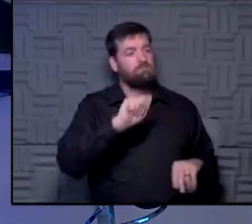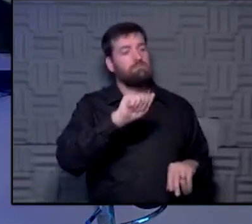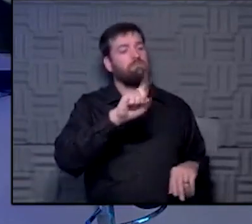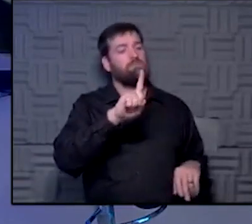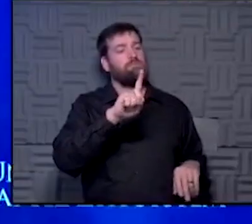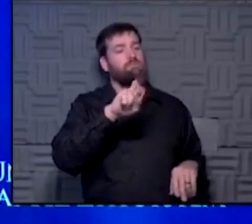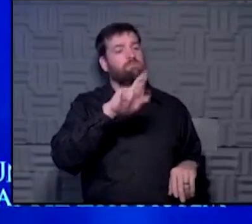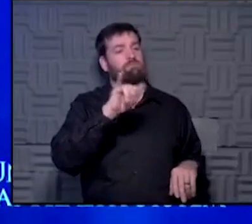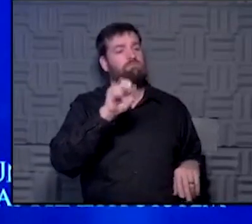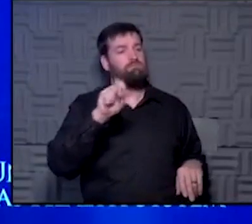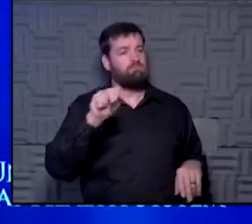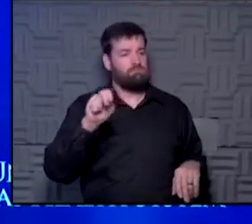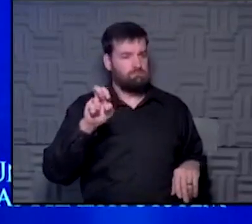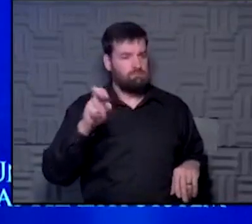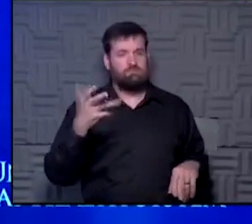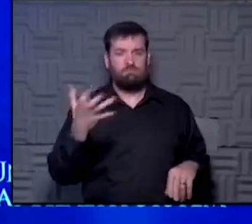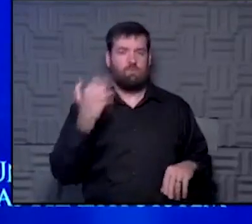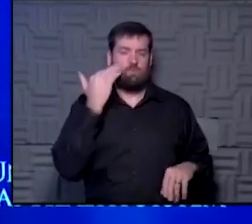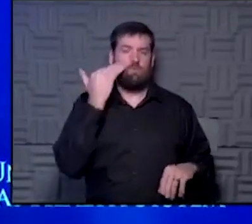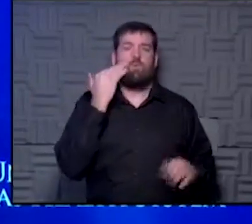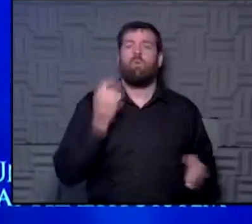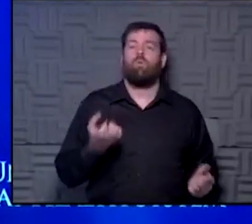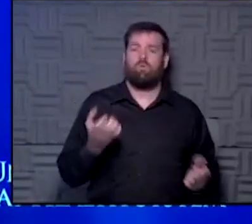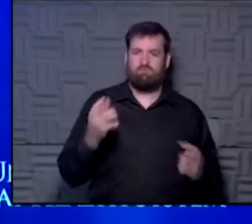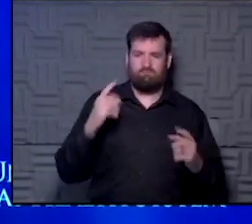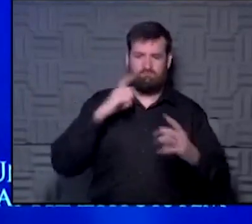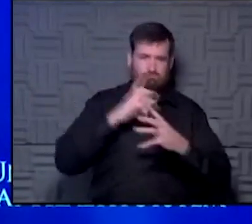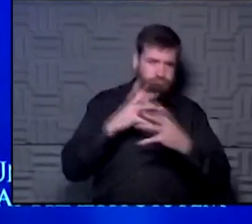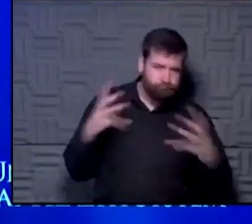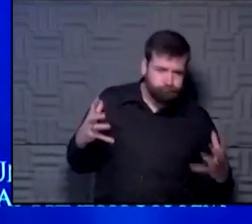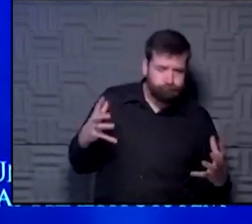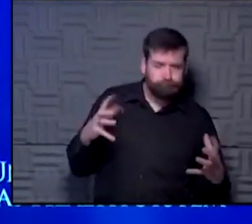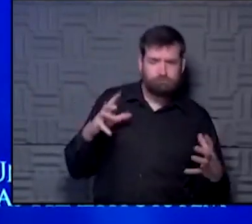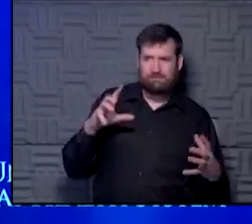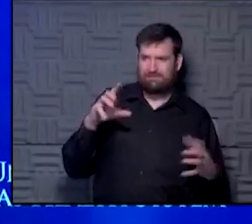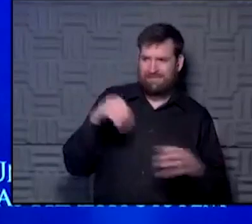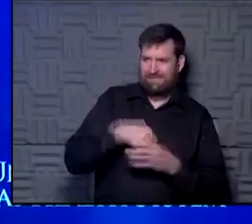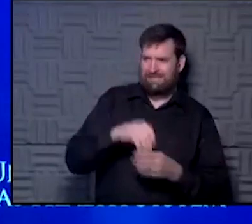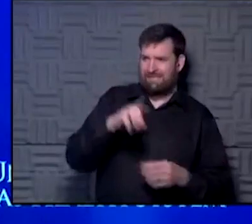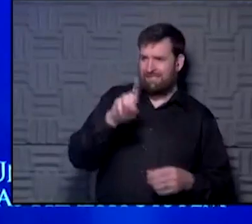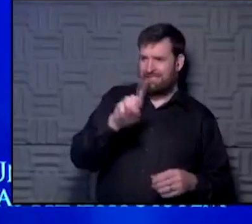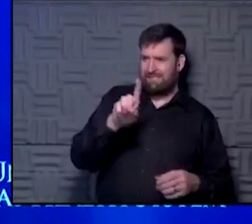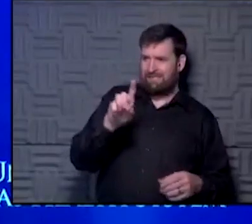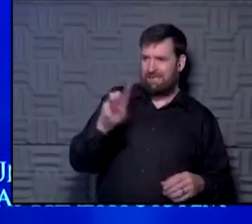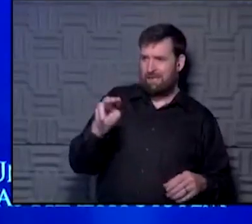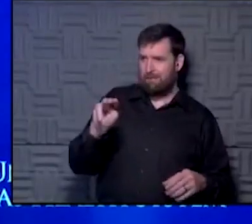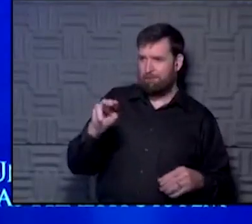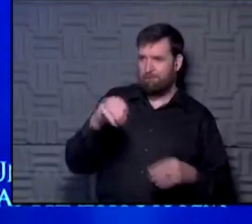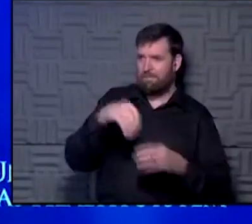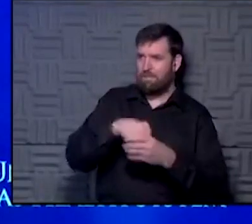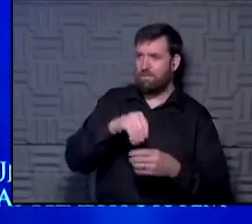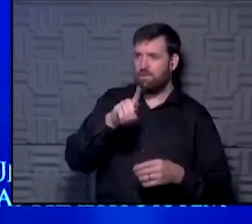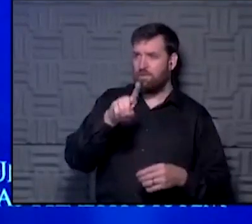Adrienne says, I'd like to know about the amount of obesity and DM in Wyandotte